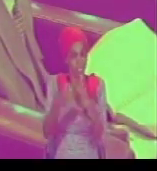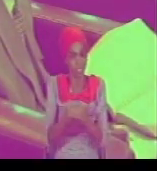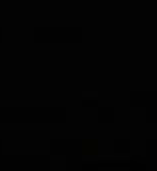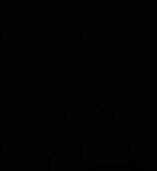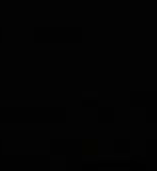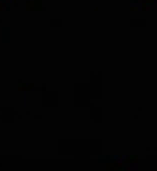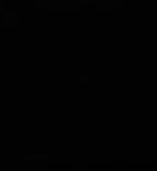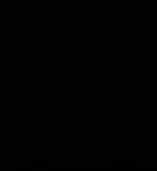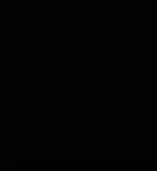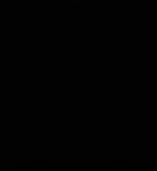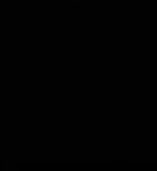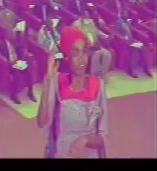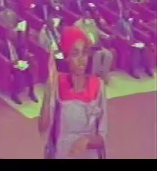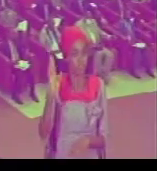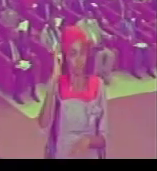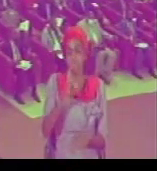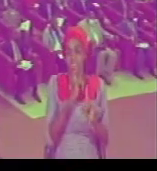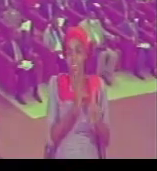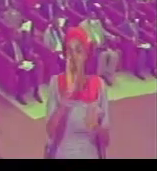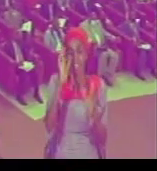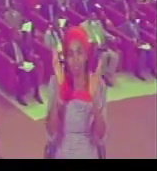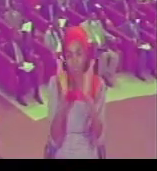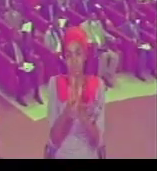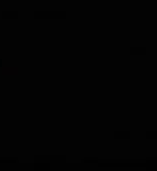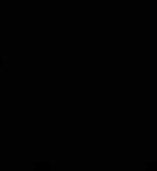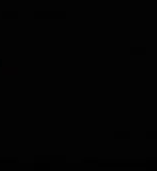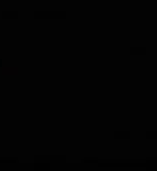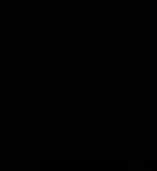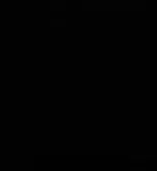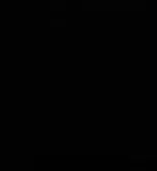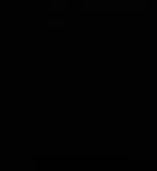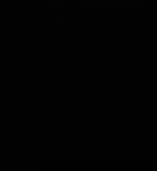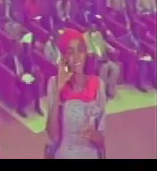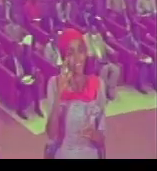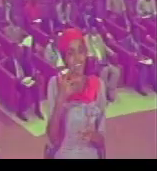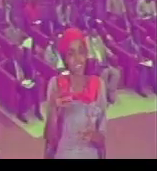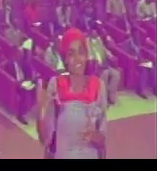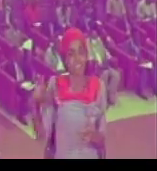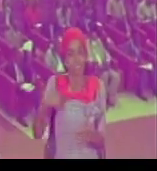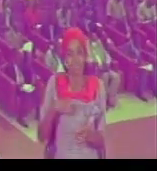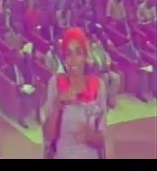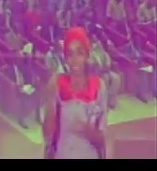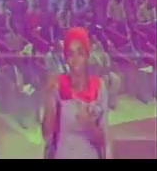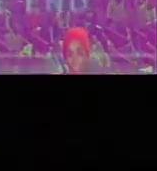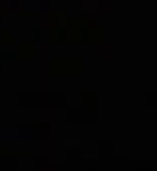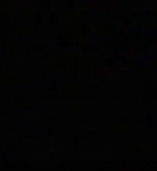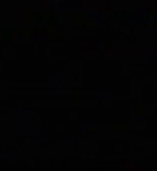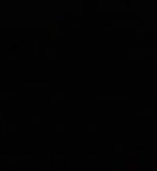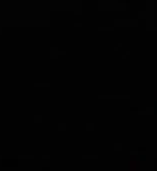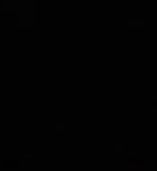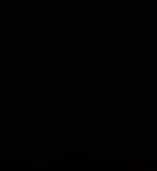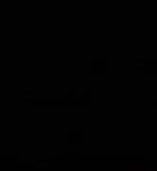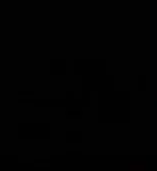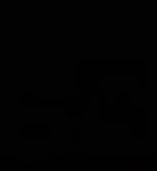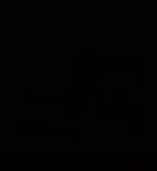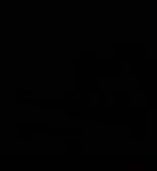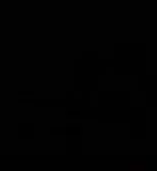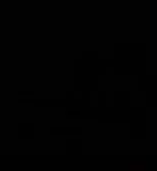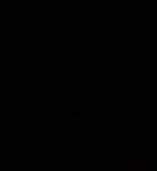he will answer your prayer. There are three things we're looking at. Number one, our praise for the